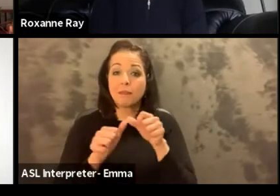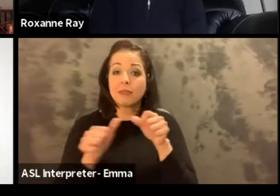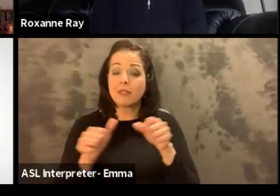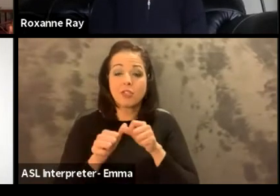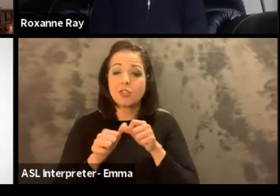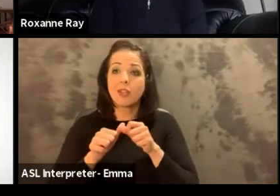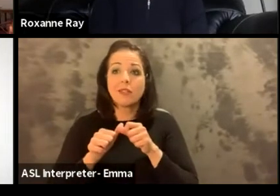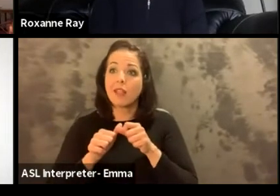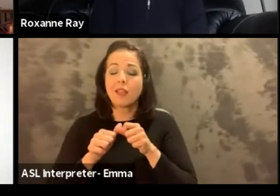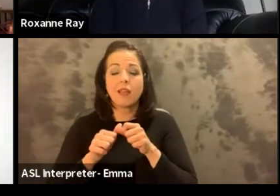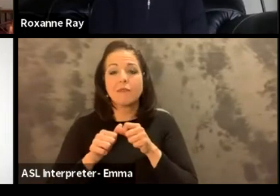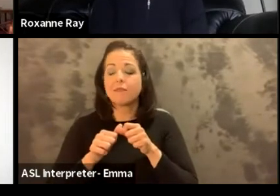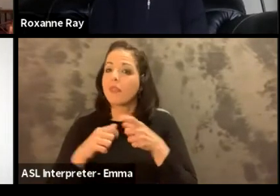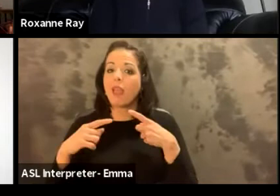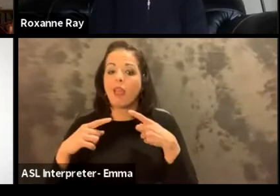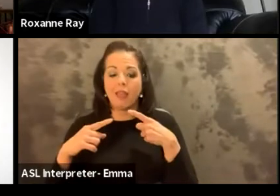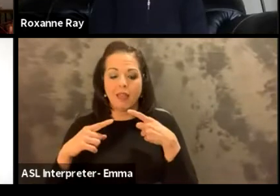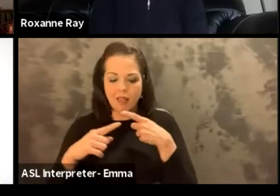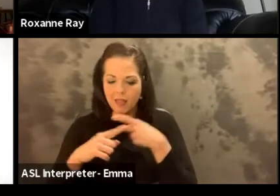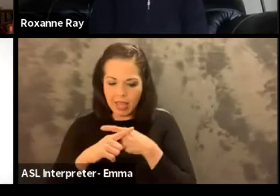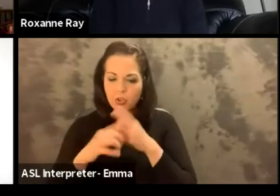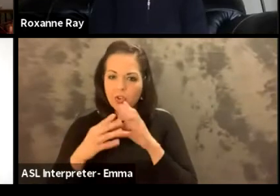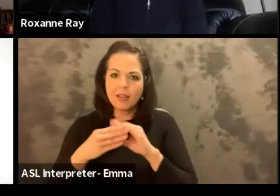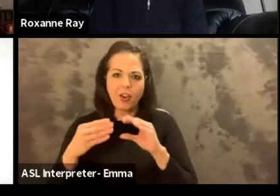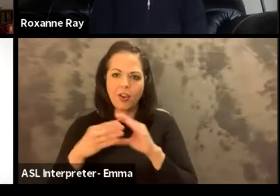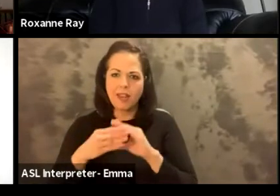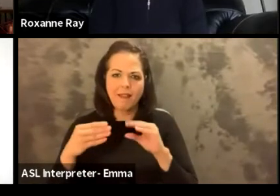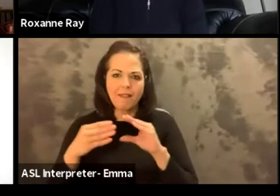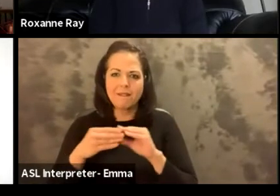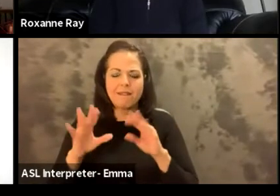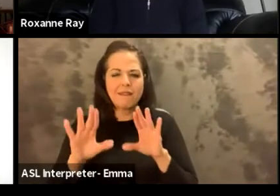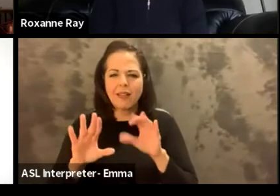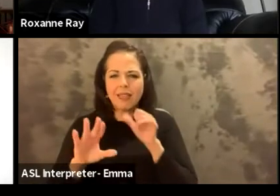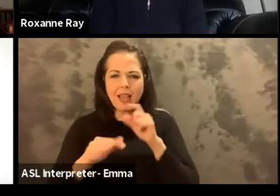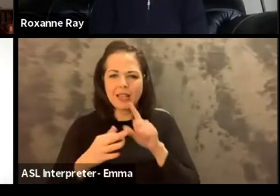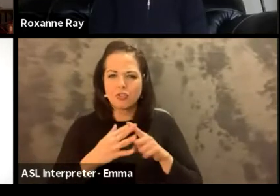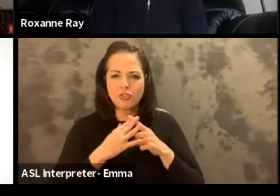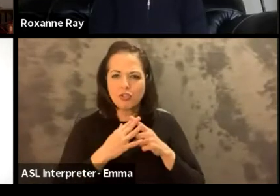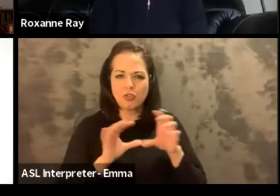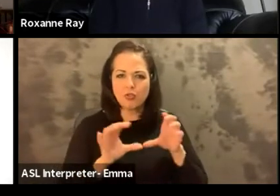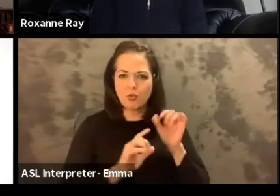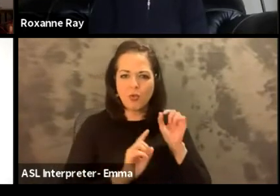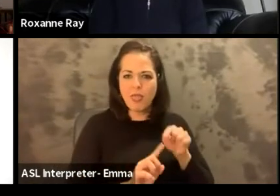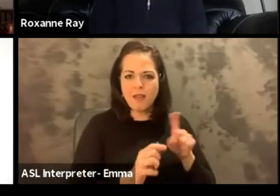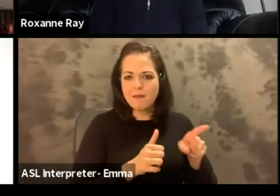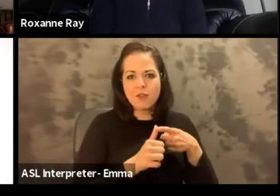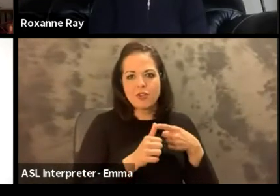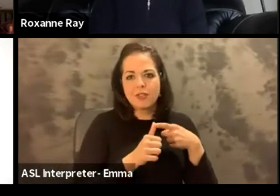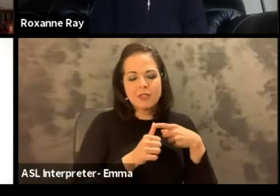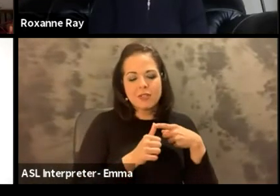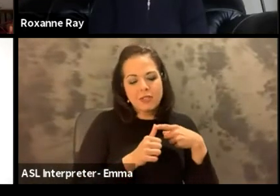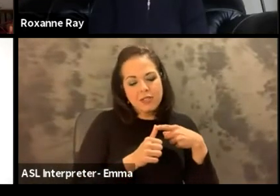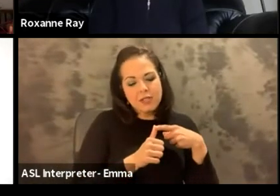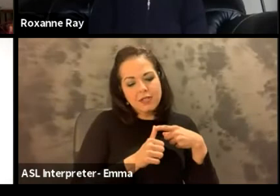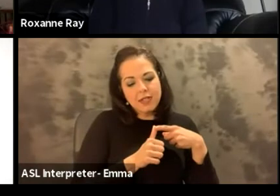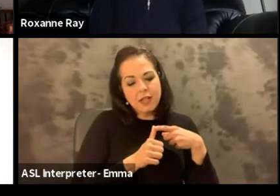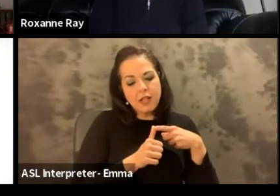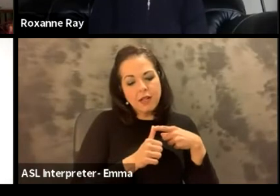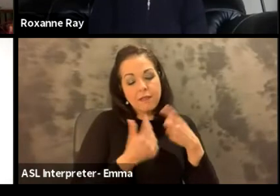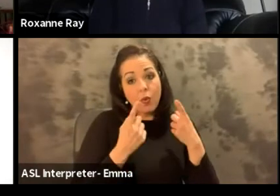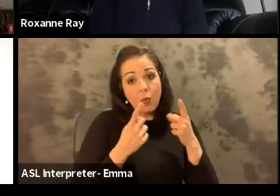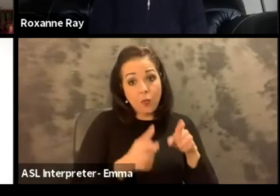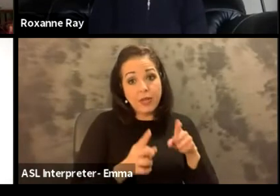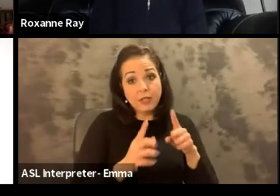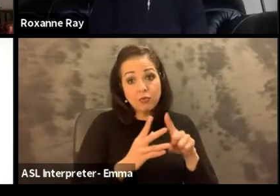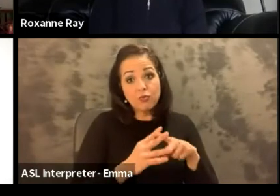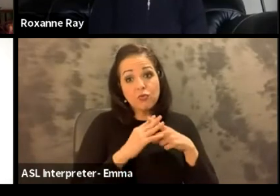narrative. And that wasn't necessarily what I started out to do. But when you begin, you